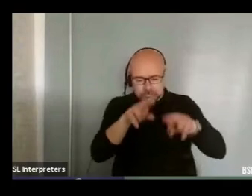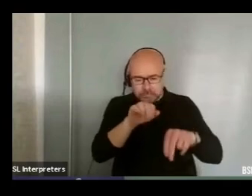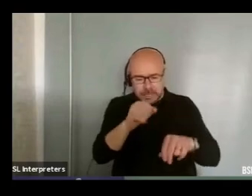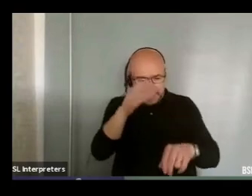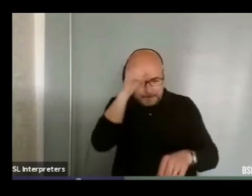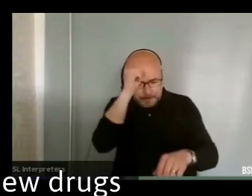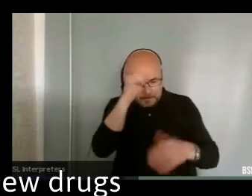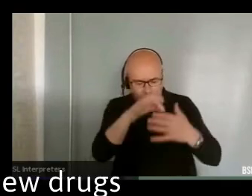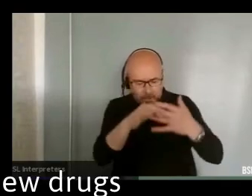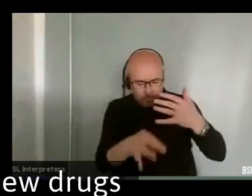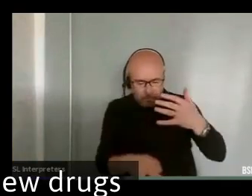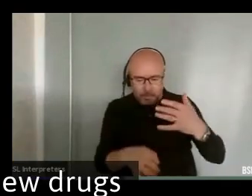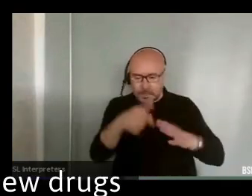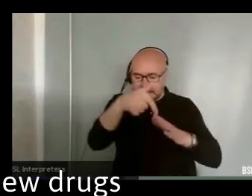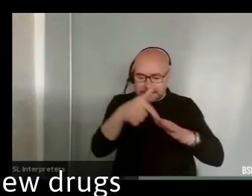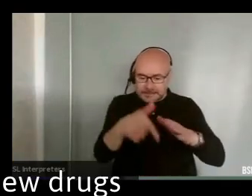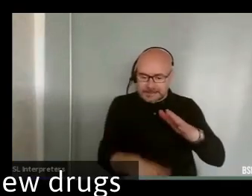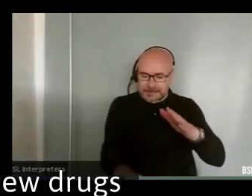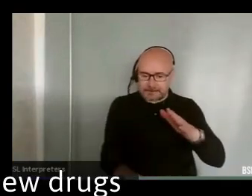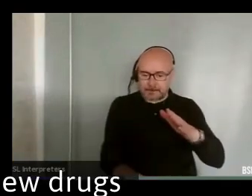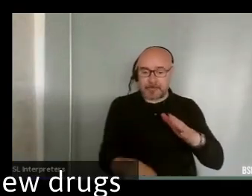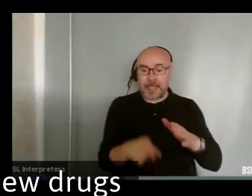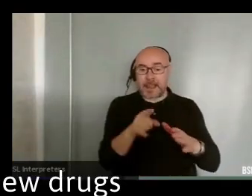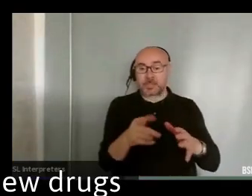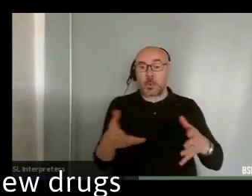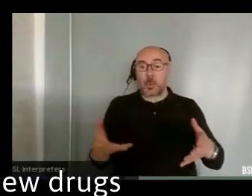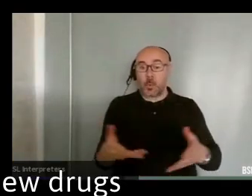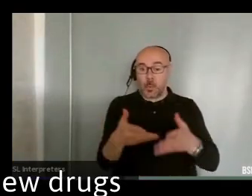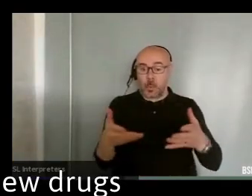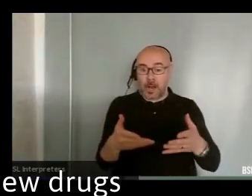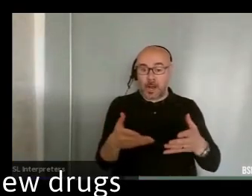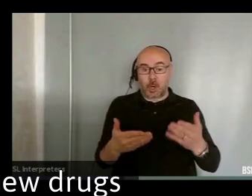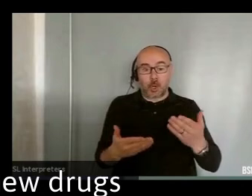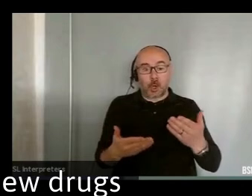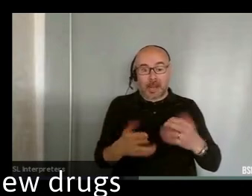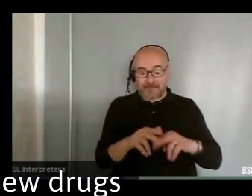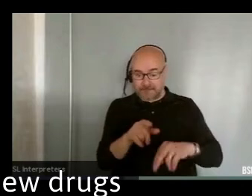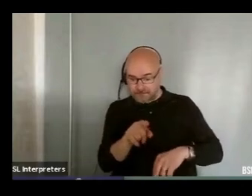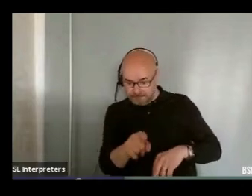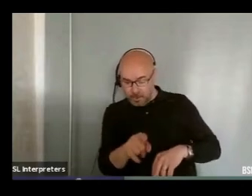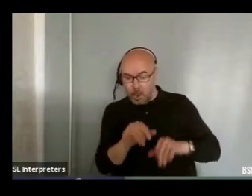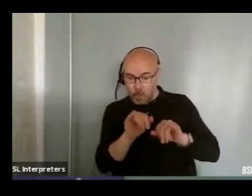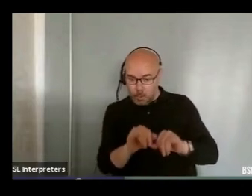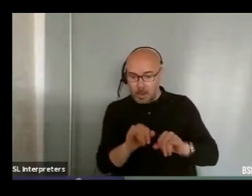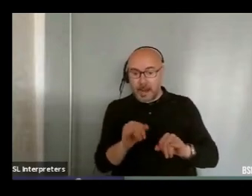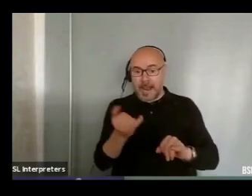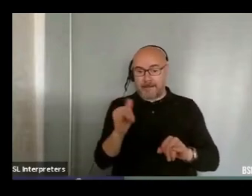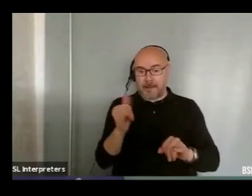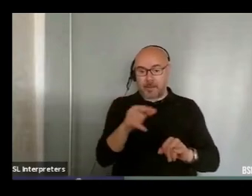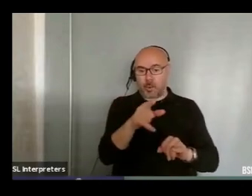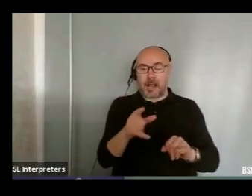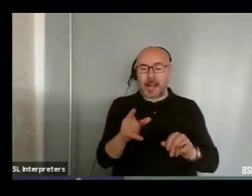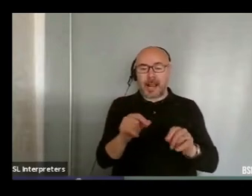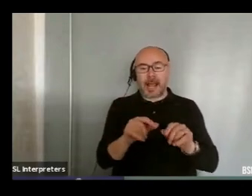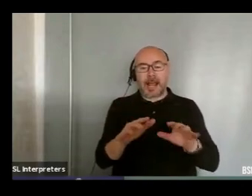clinic. And this is the exact area where the new drugs and the new developments would be appropriate, because this is where people might have a